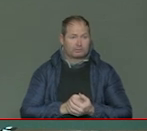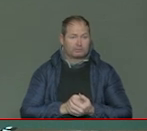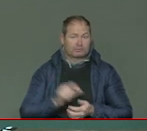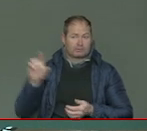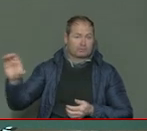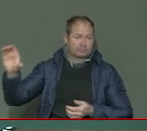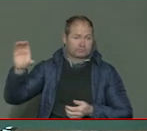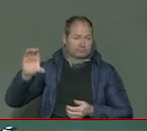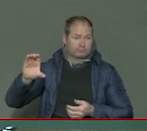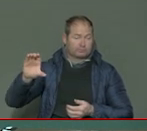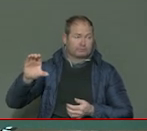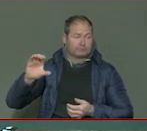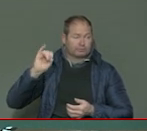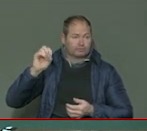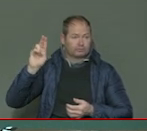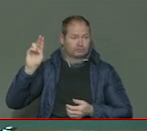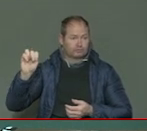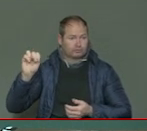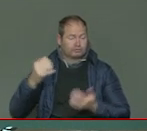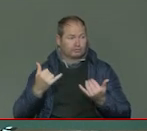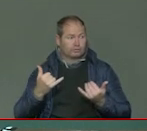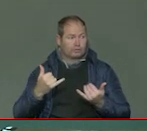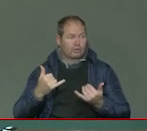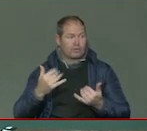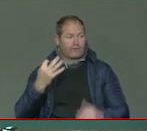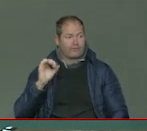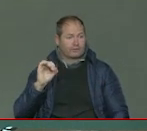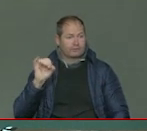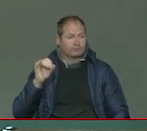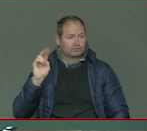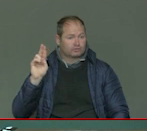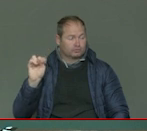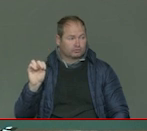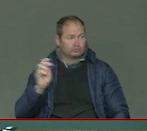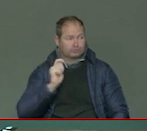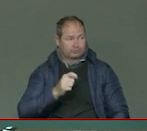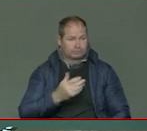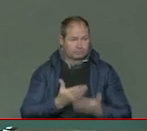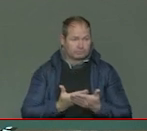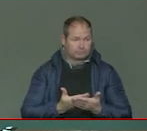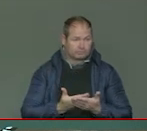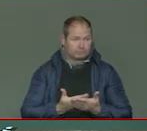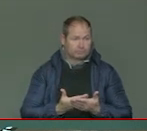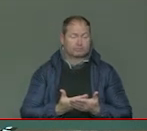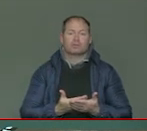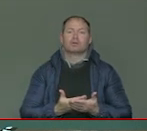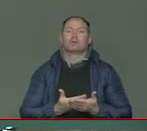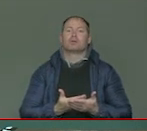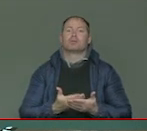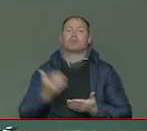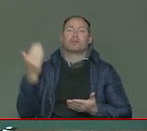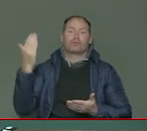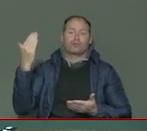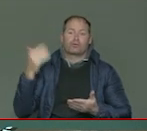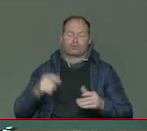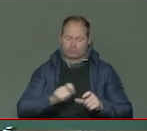will only mature in June, so we will give you your money in 30 June. In the old days, you would write them a check,